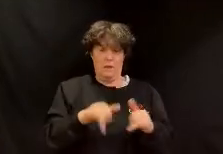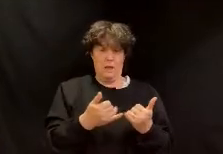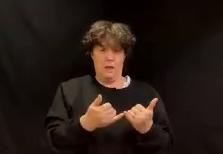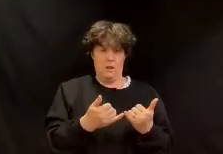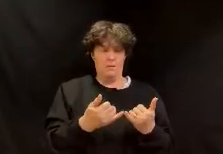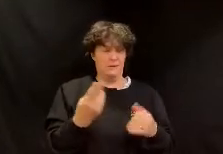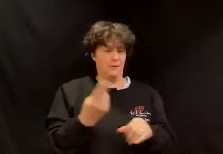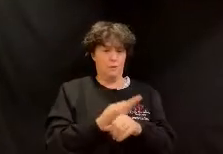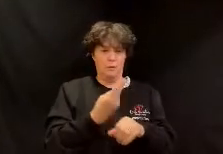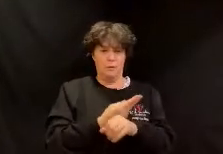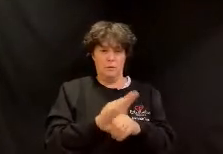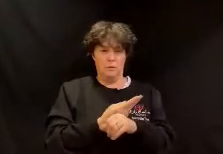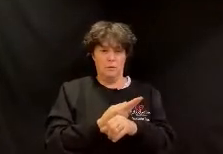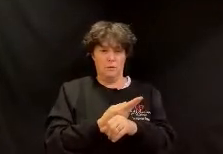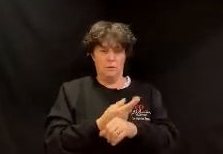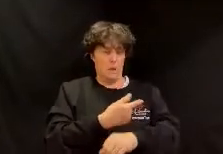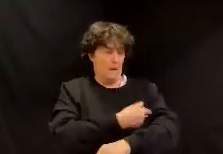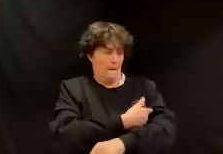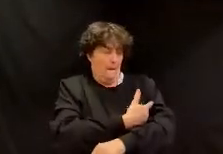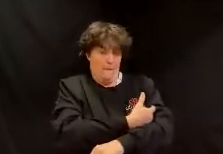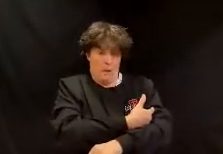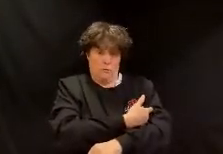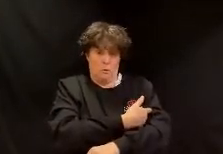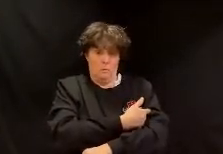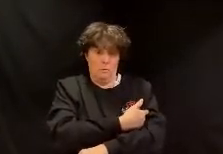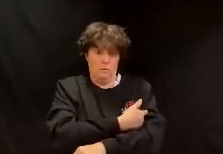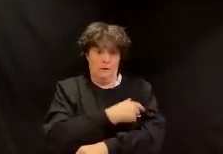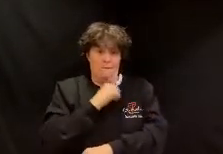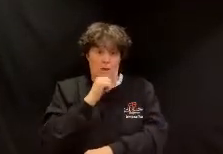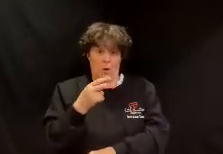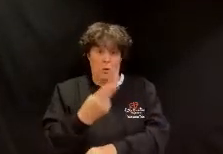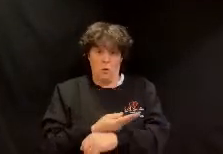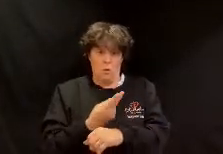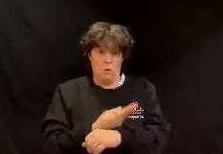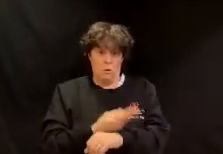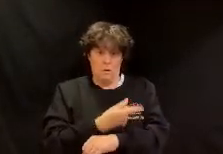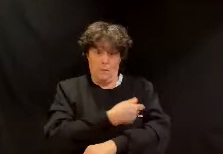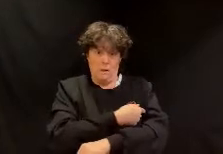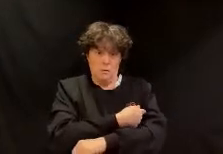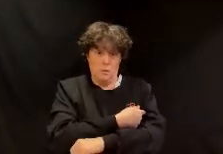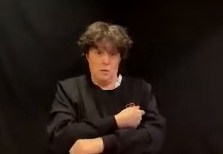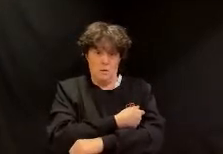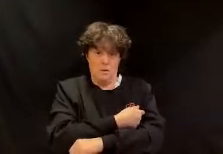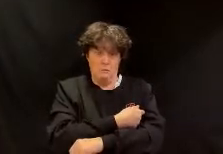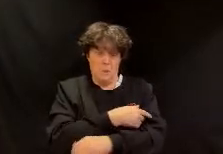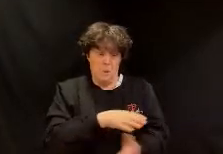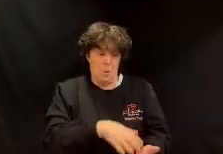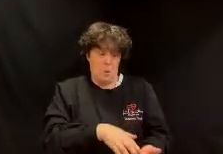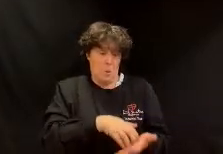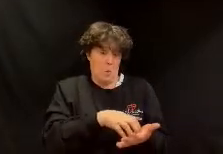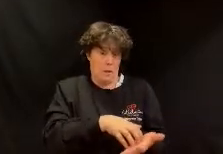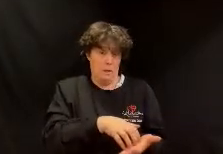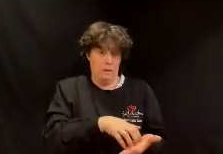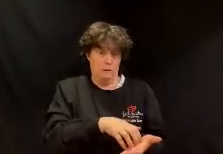It's a muscle. If I don't use my muscle, right, it gets weak.